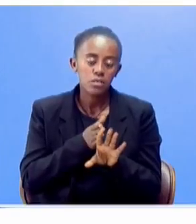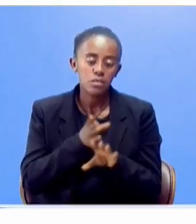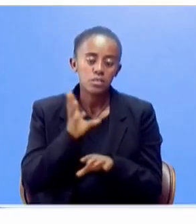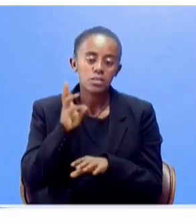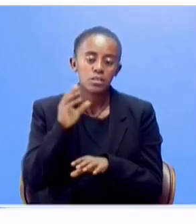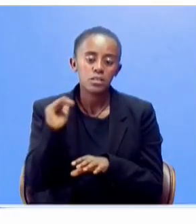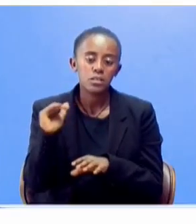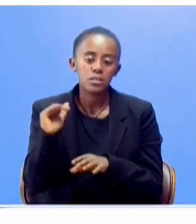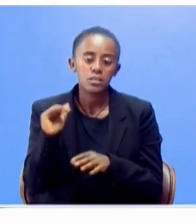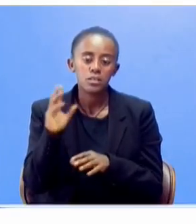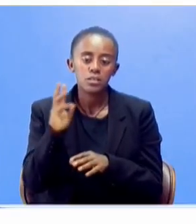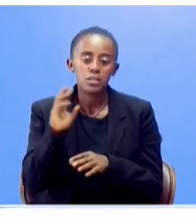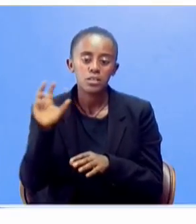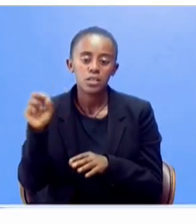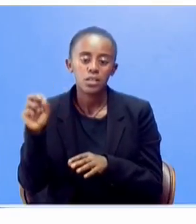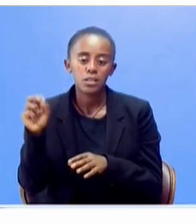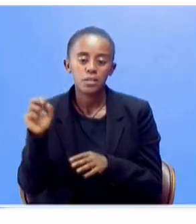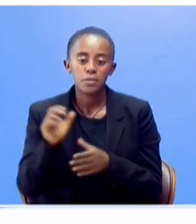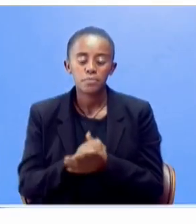6:30.